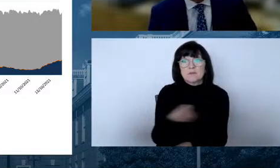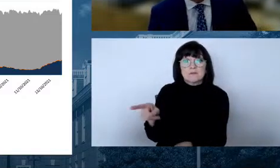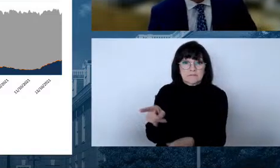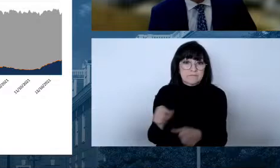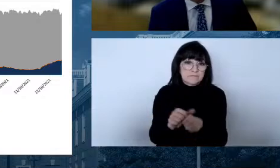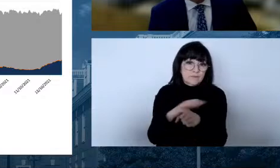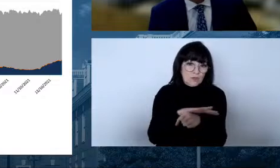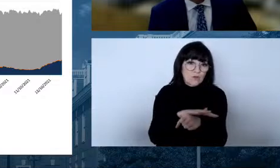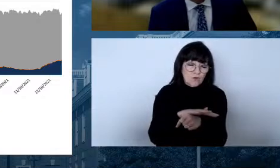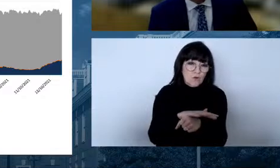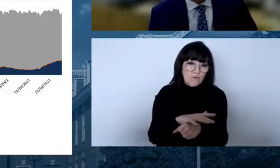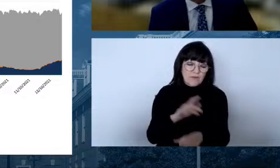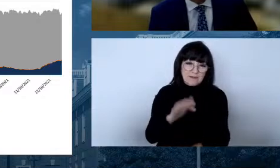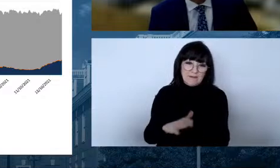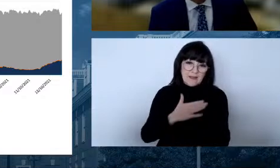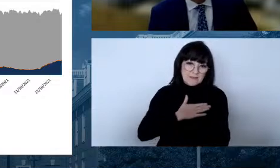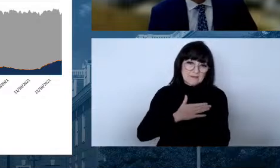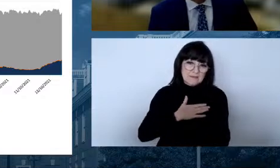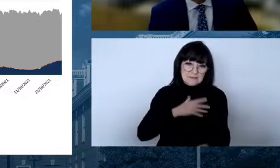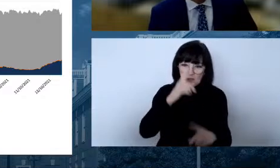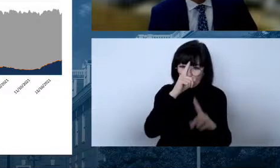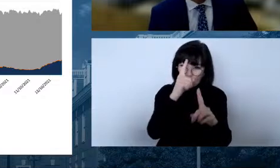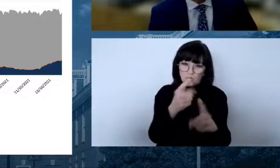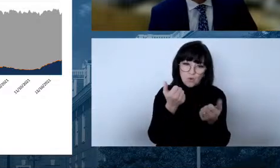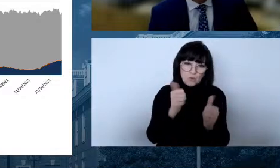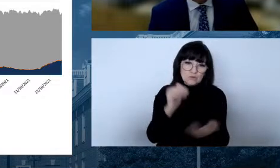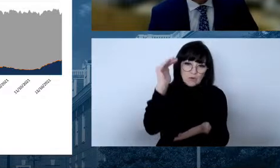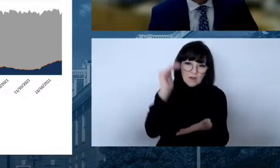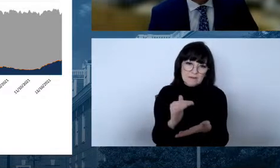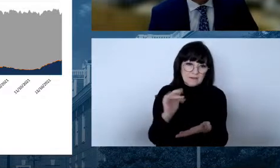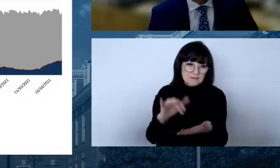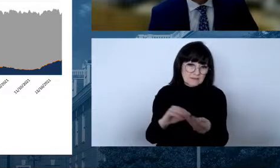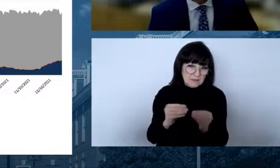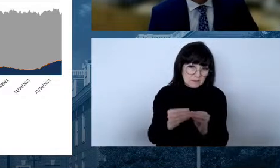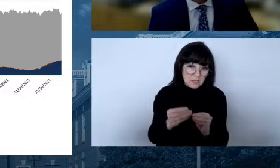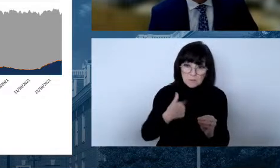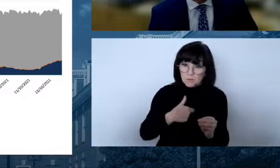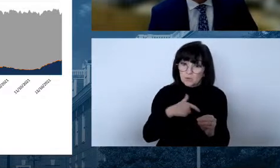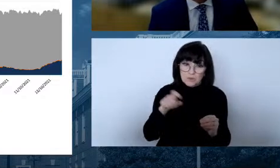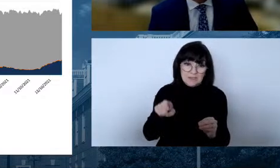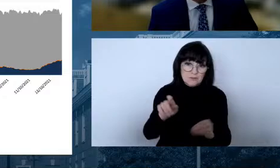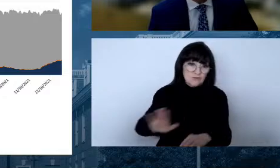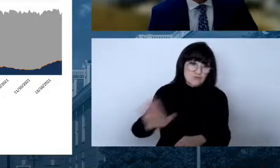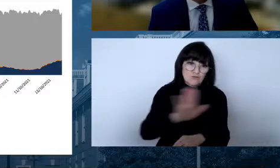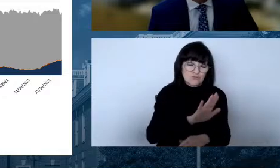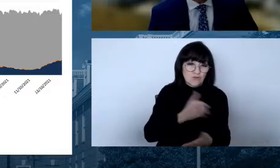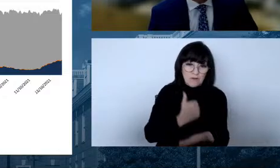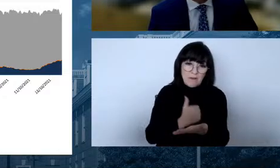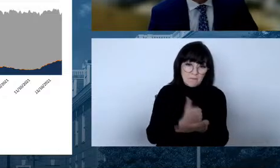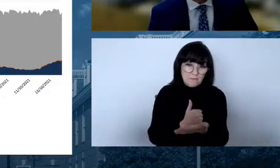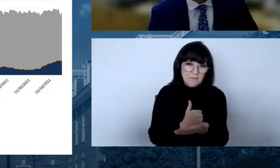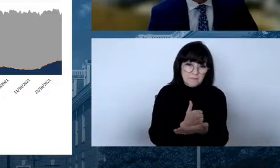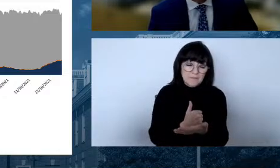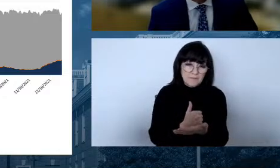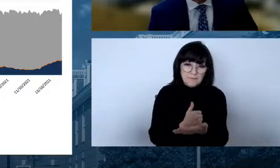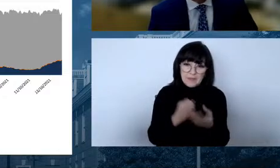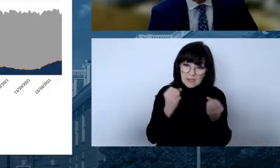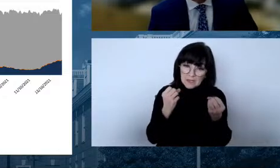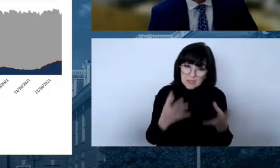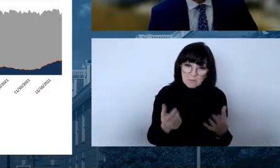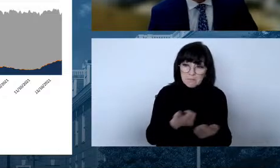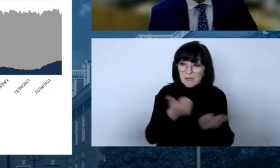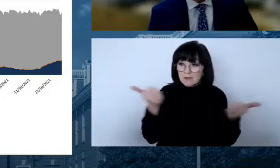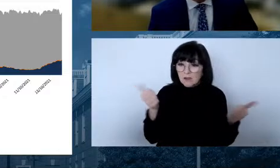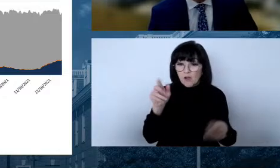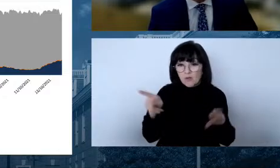is our mission. That's what we're here to do. And we do need your help because there are a lot of other people in the community